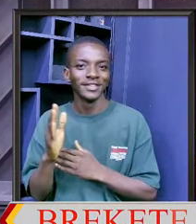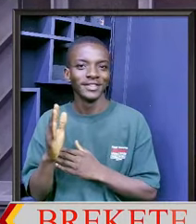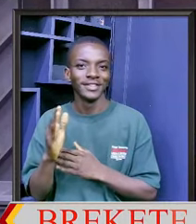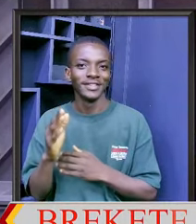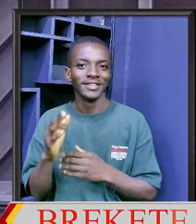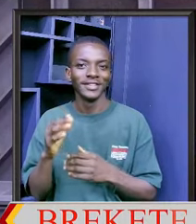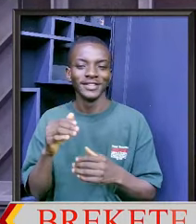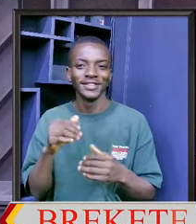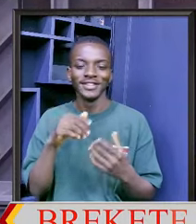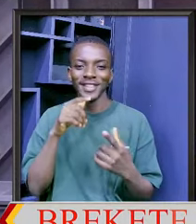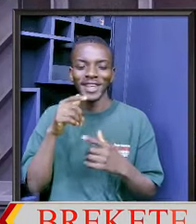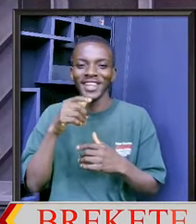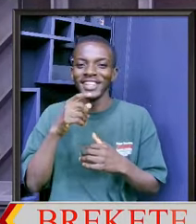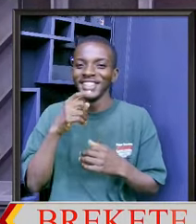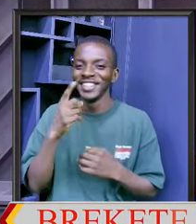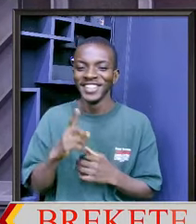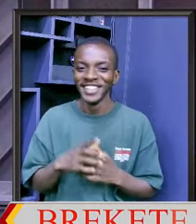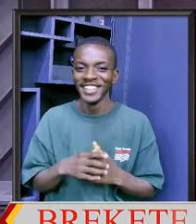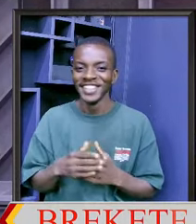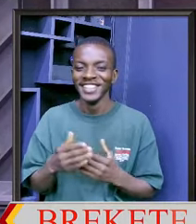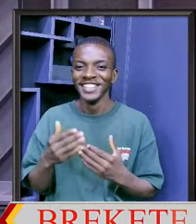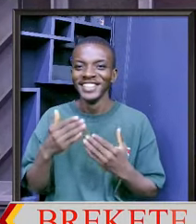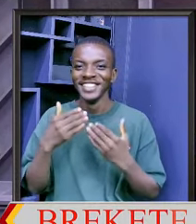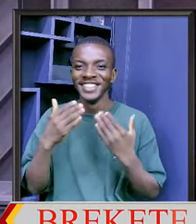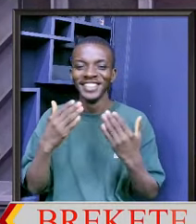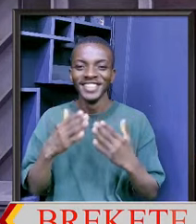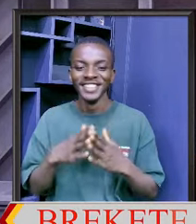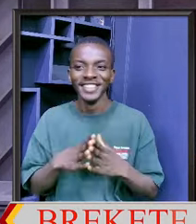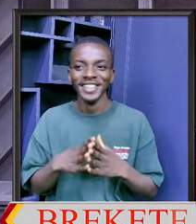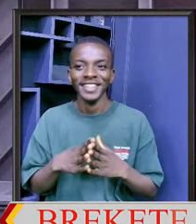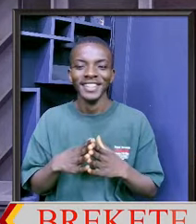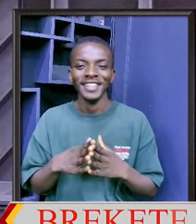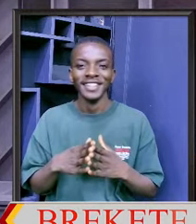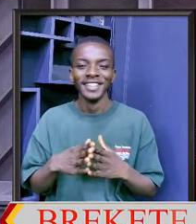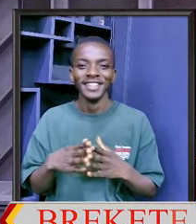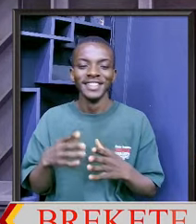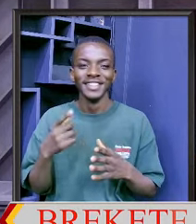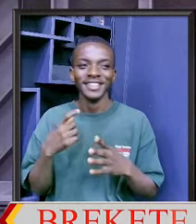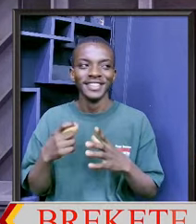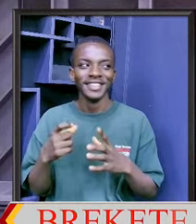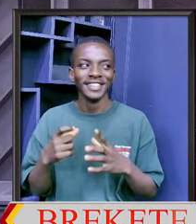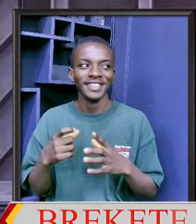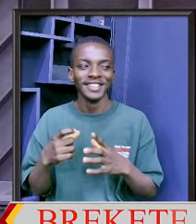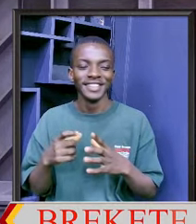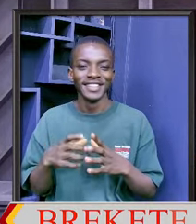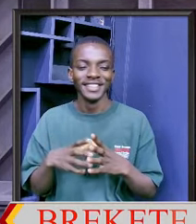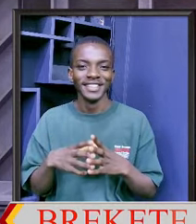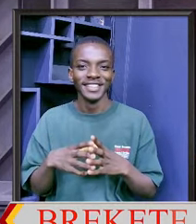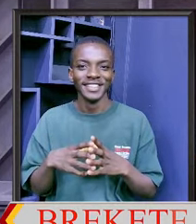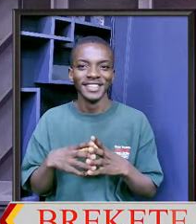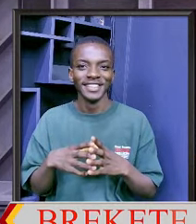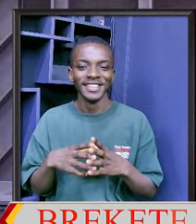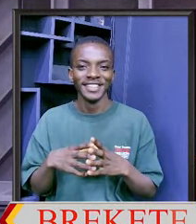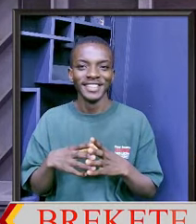ka brigeni. Then I'll go to the other person. Me kajina for the natchek ka mene?